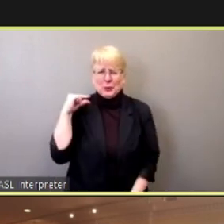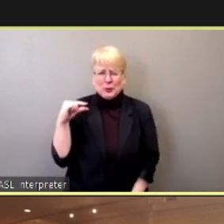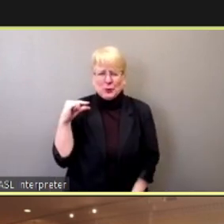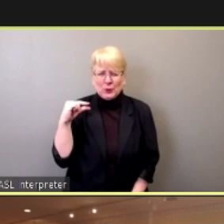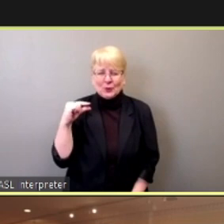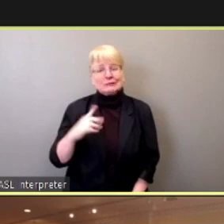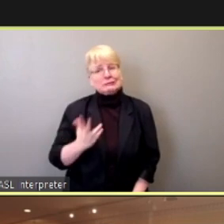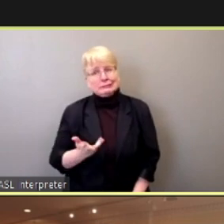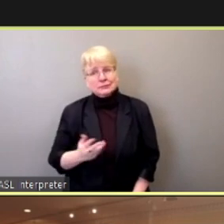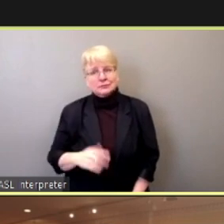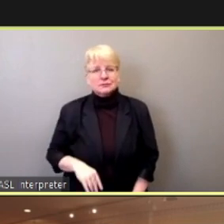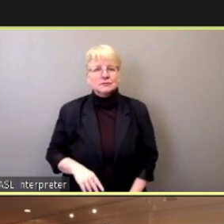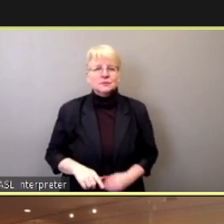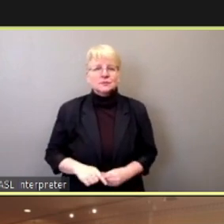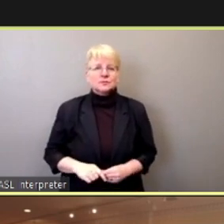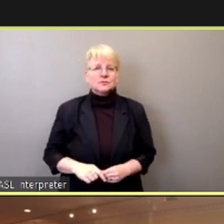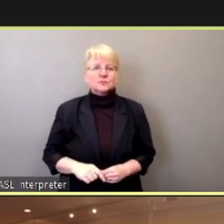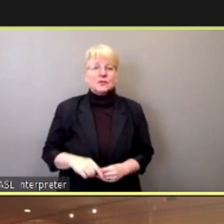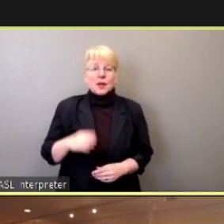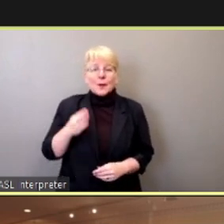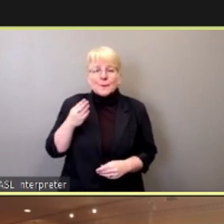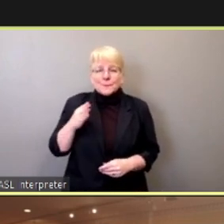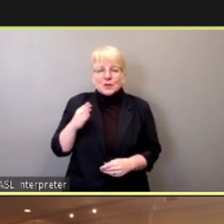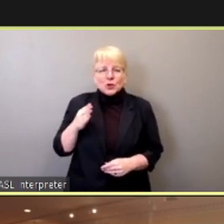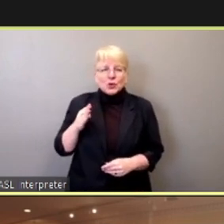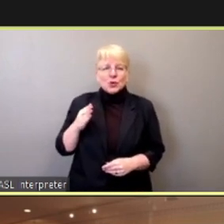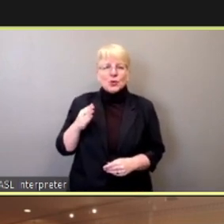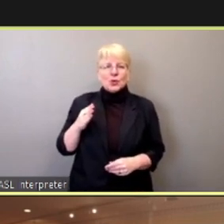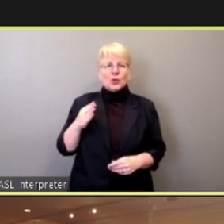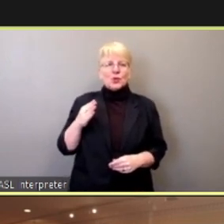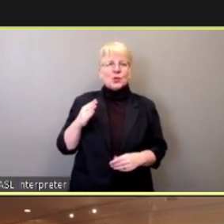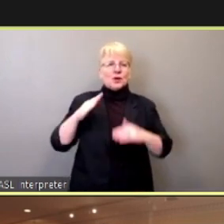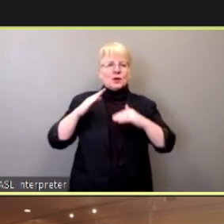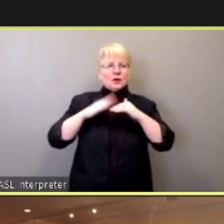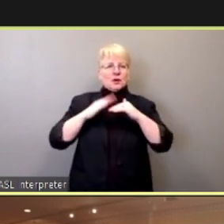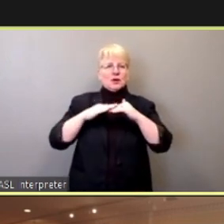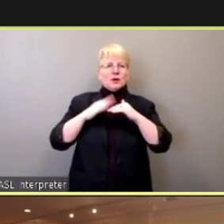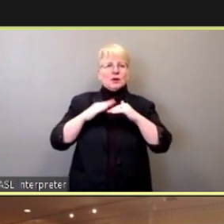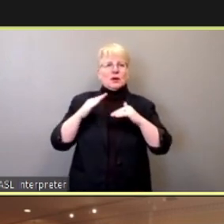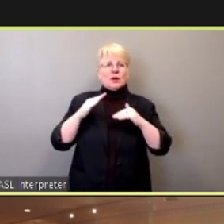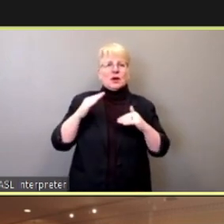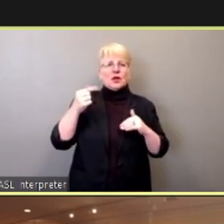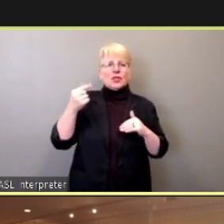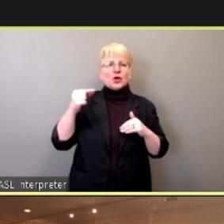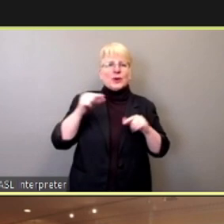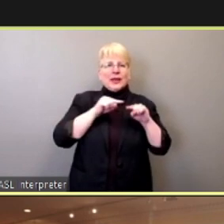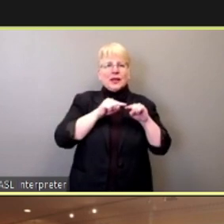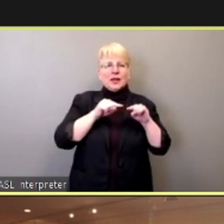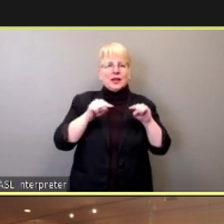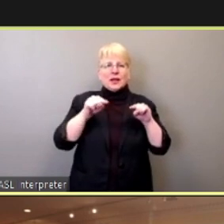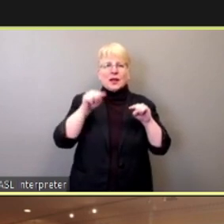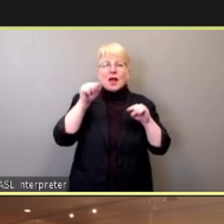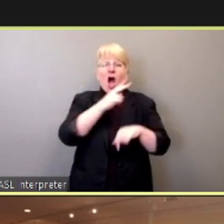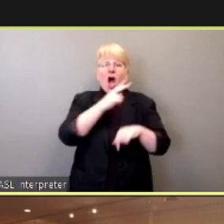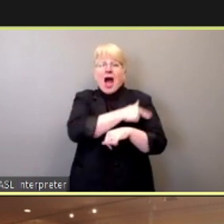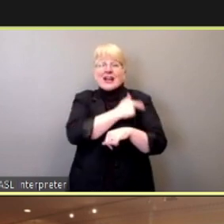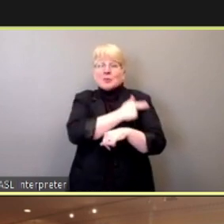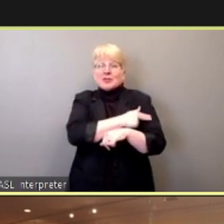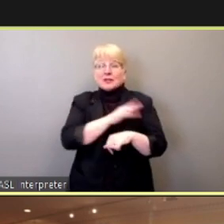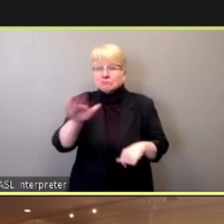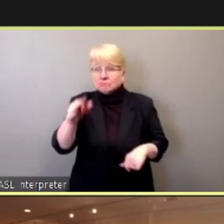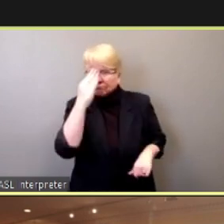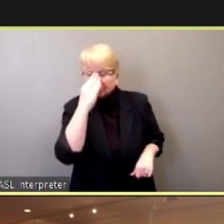you with the blue line is that green graph on top. But you can see just below that, hospitalizations finally dropping